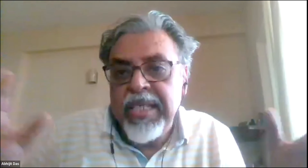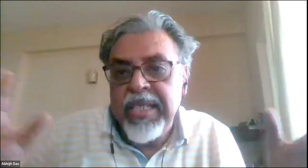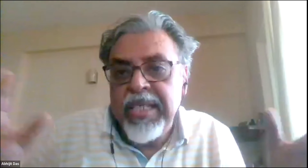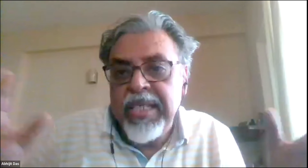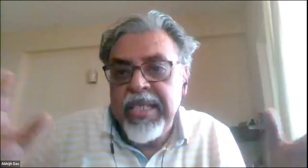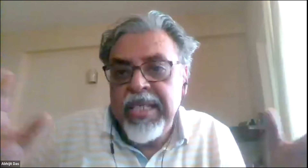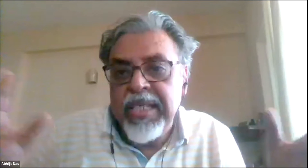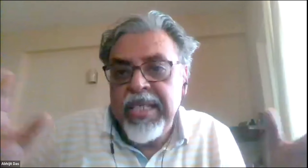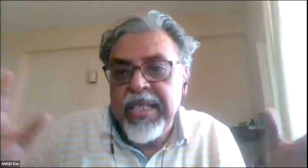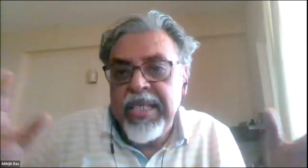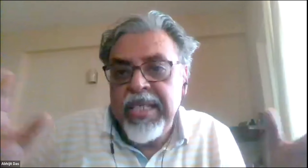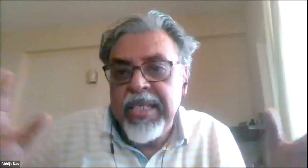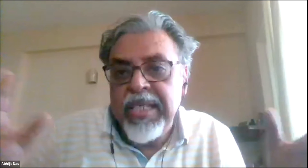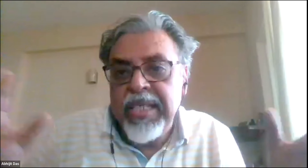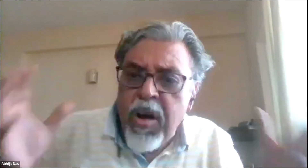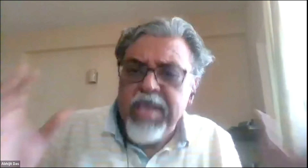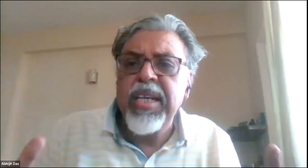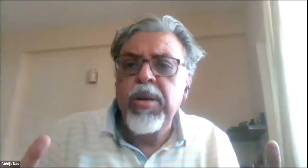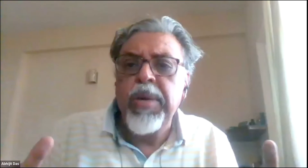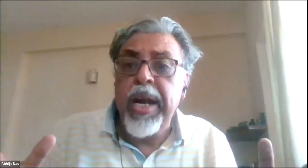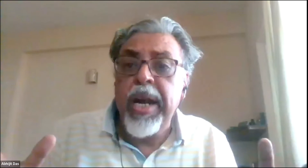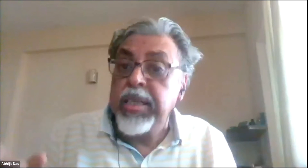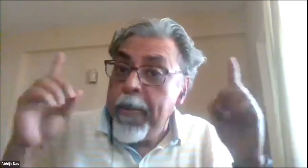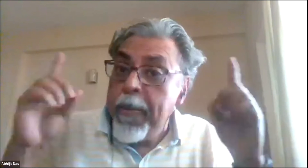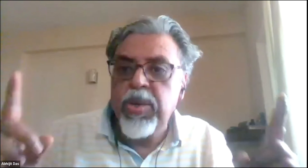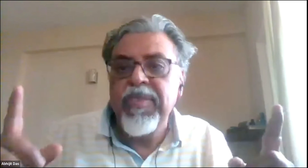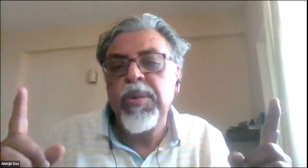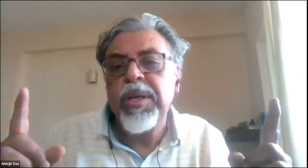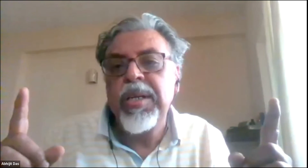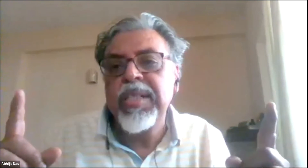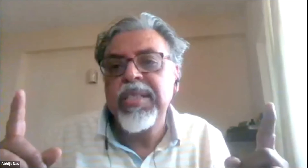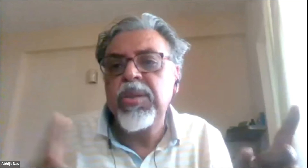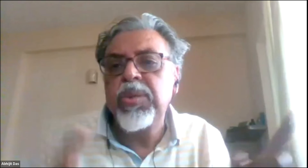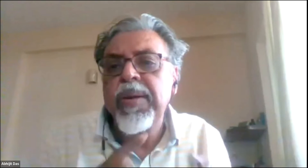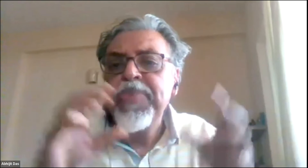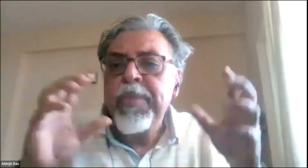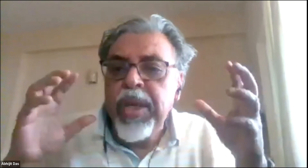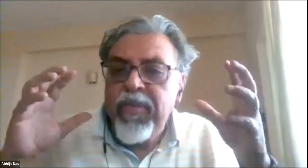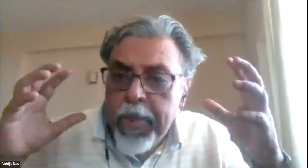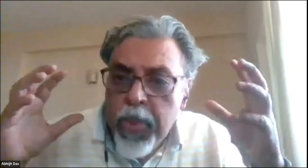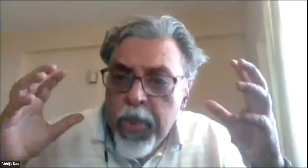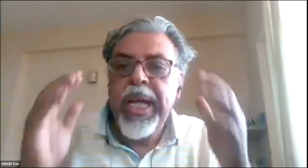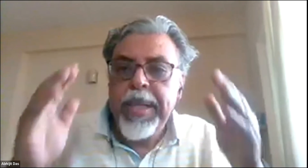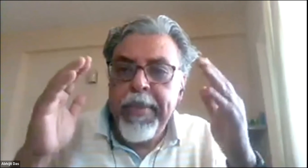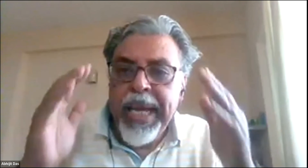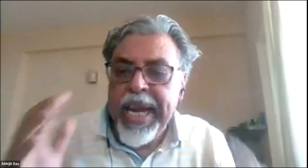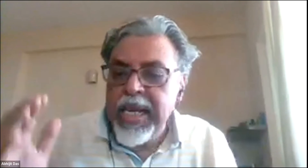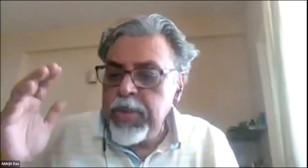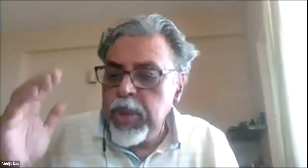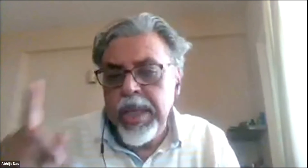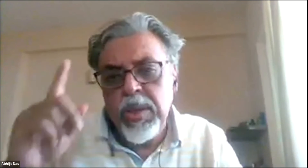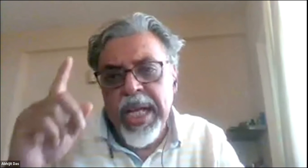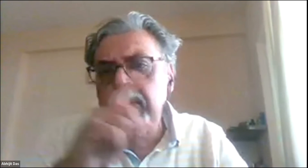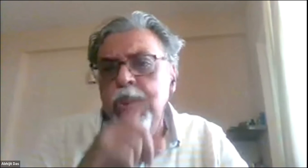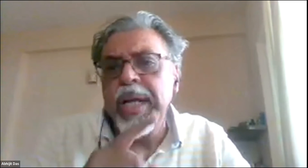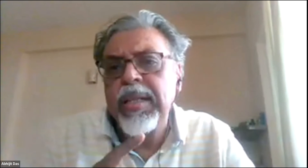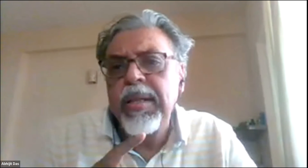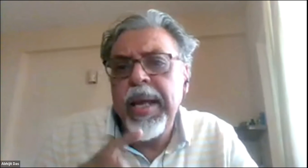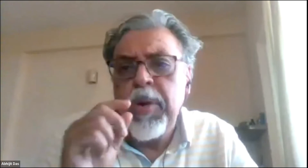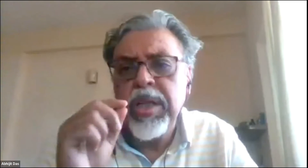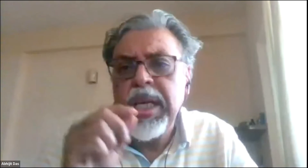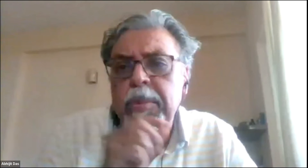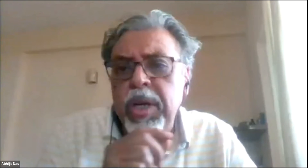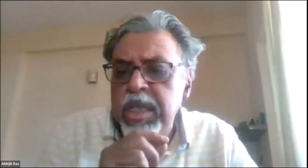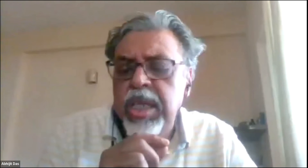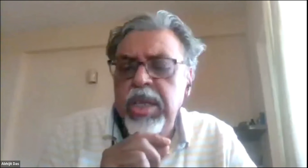advisory group member. So it changes just because there is a human rights. It's important to have that human rights institution, but you have to keep working to